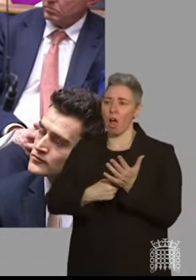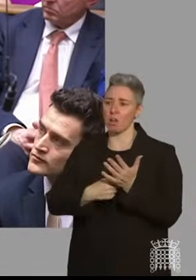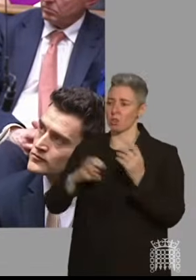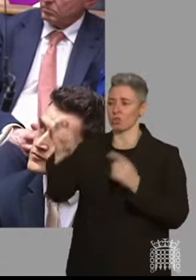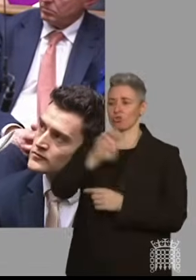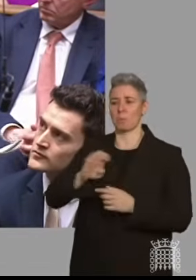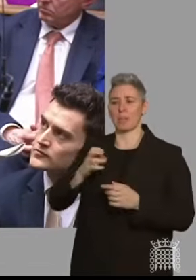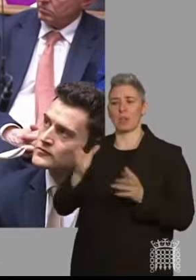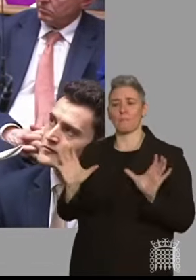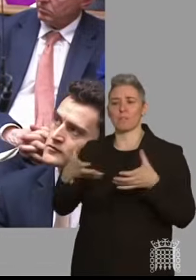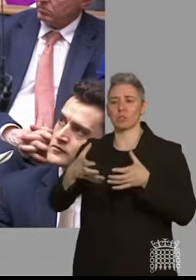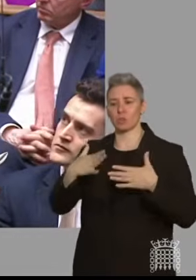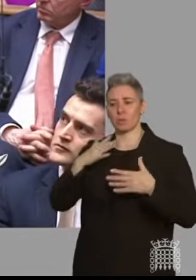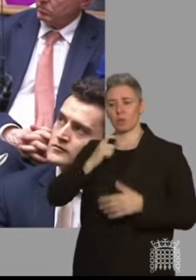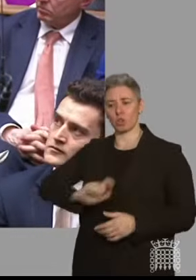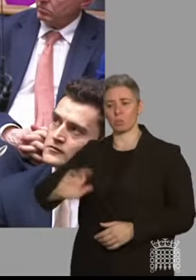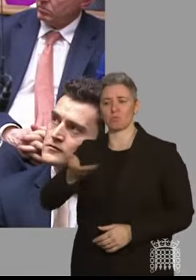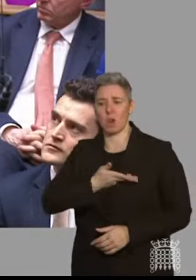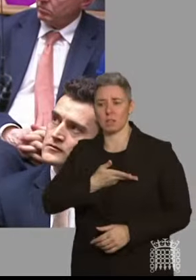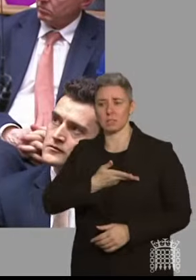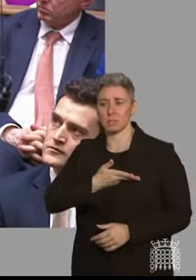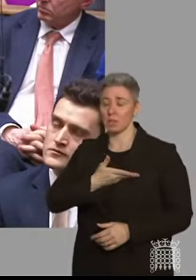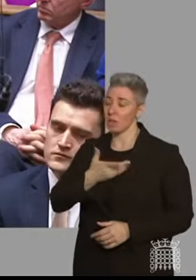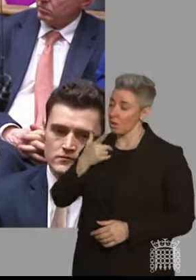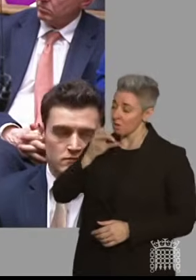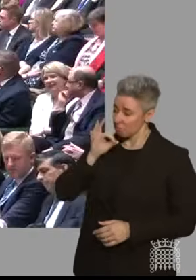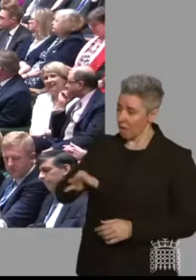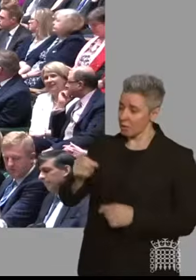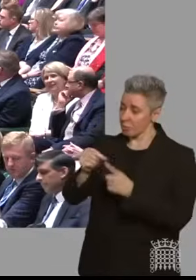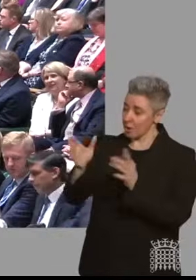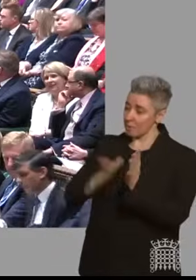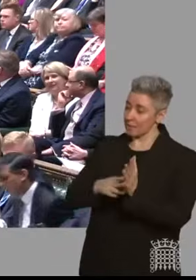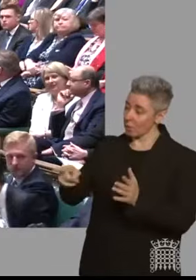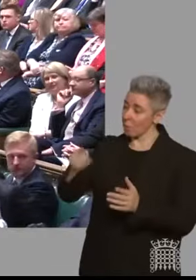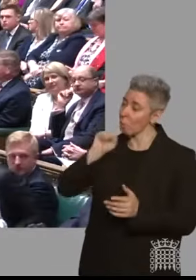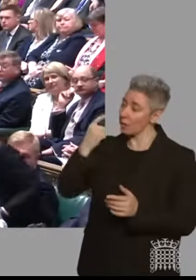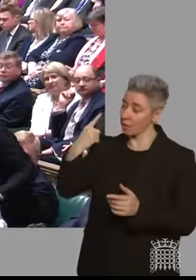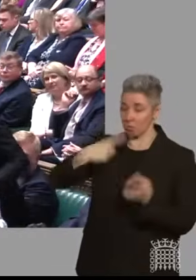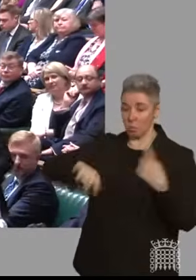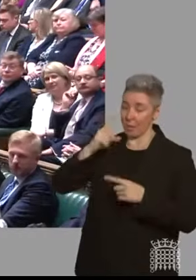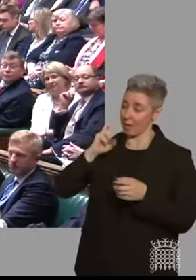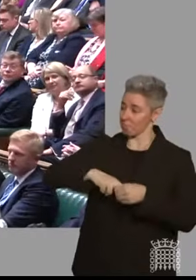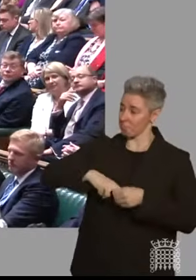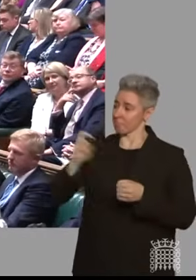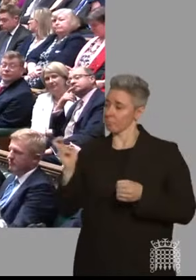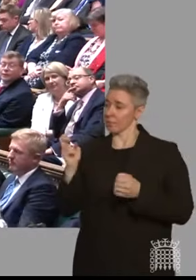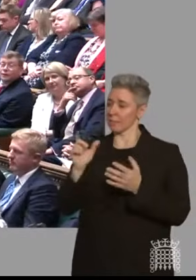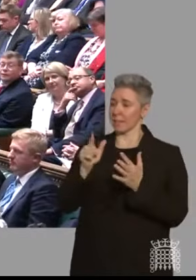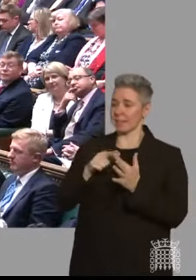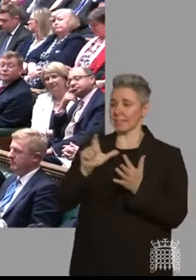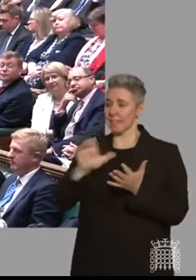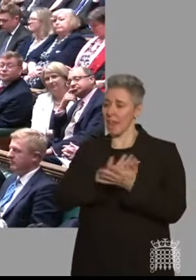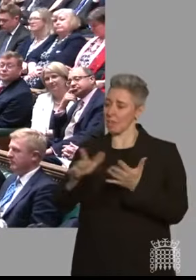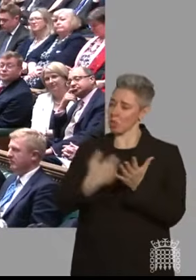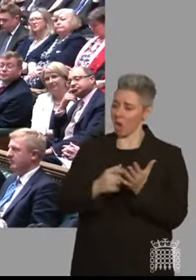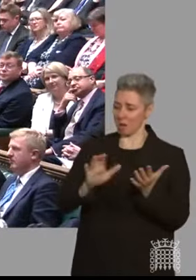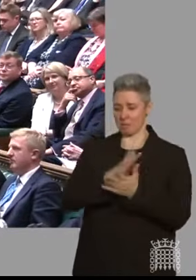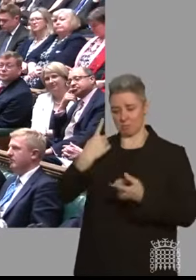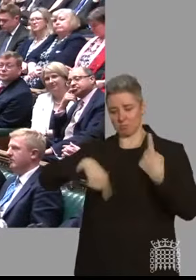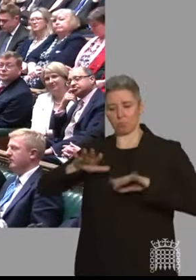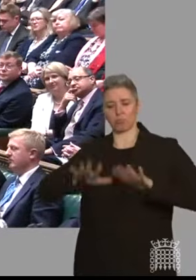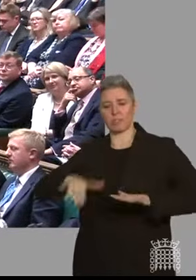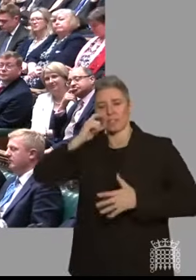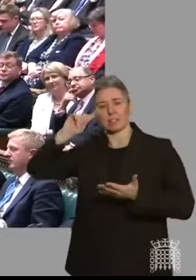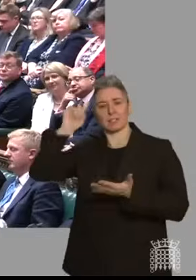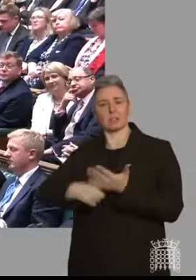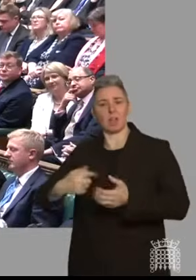our manifesto to have a referendum and let Britain decide? Prime Minister. Mr. Speaker, my